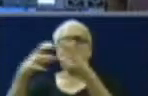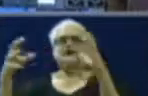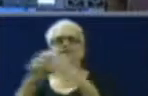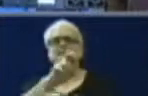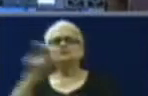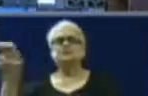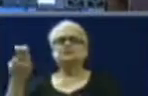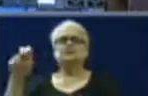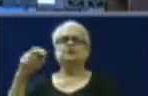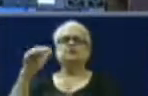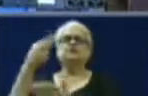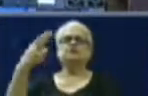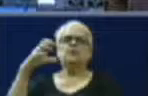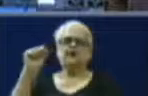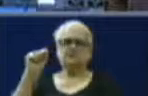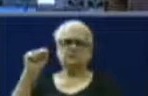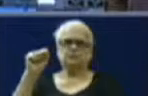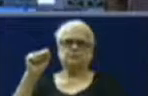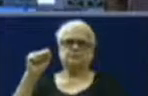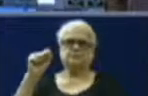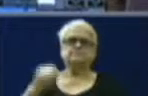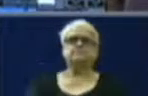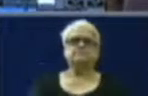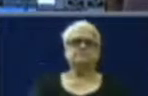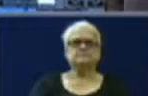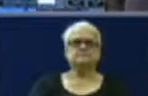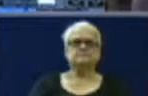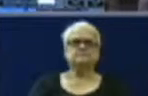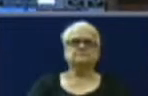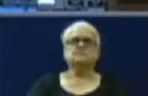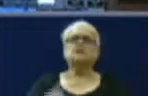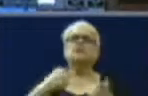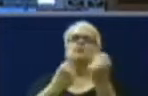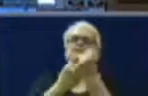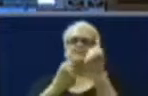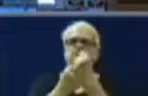By the way, we support Ditch the Gap. Thank you. Okay. Thanks.